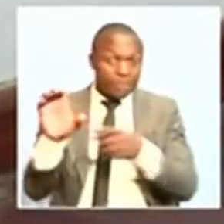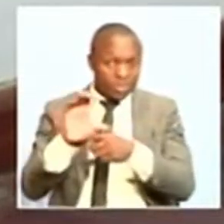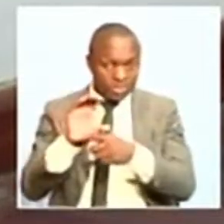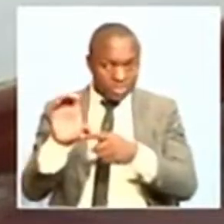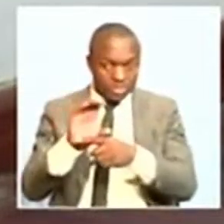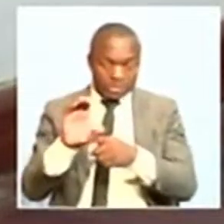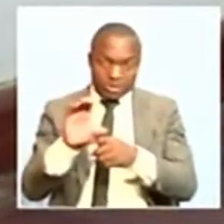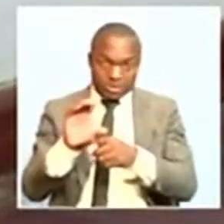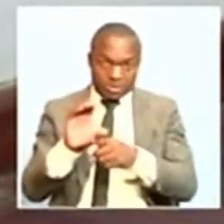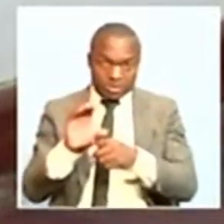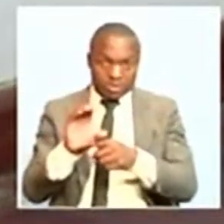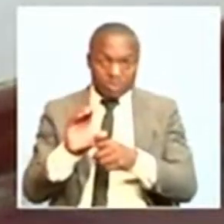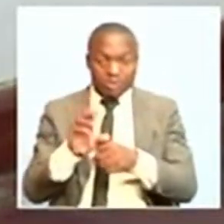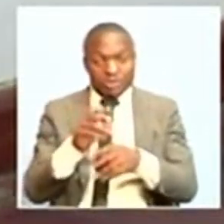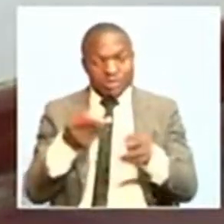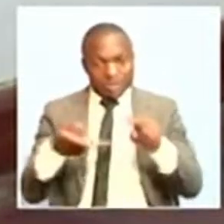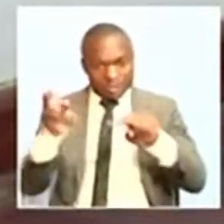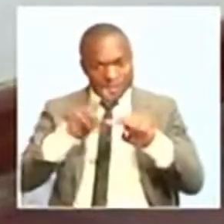their tax rate may